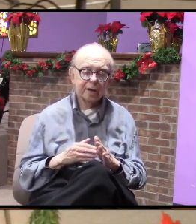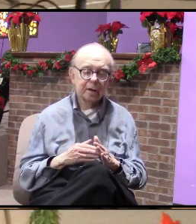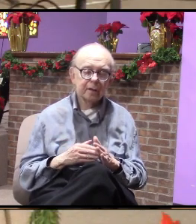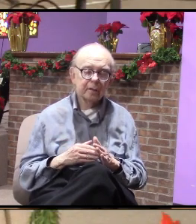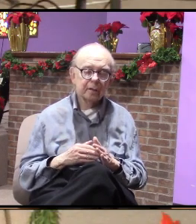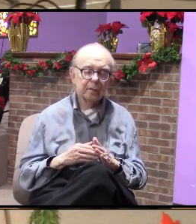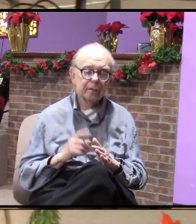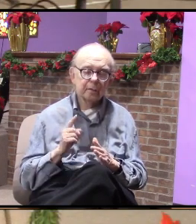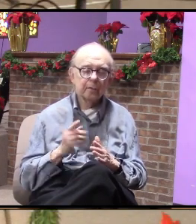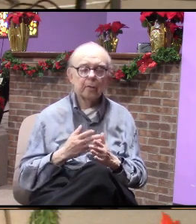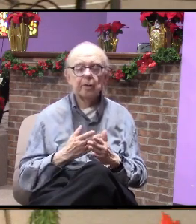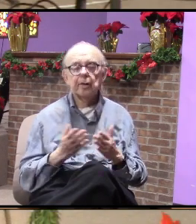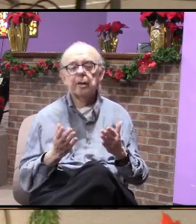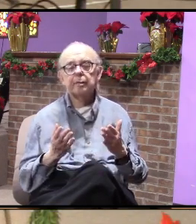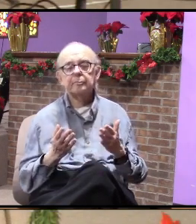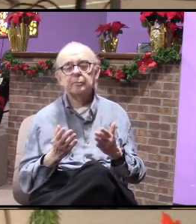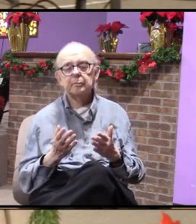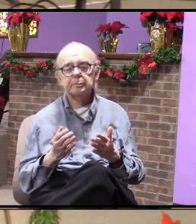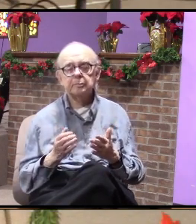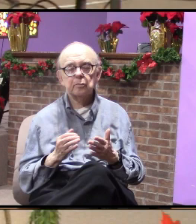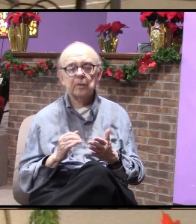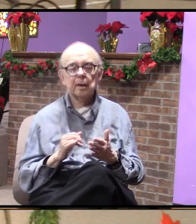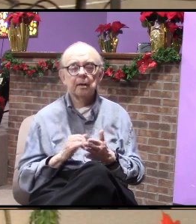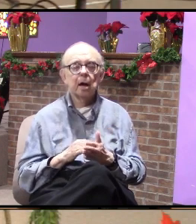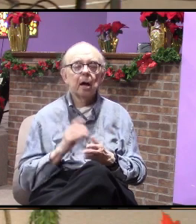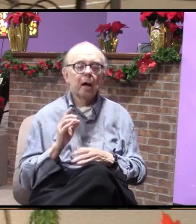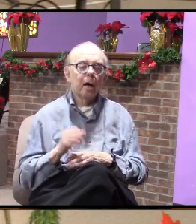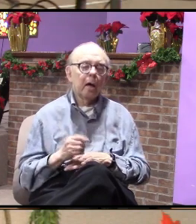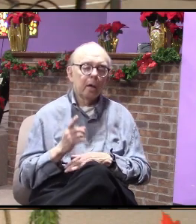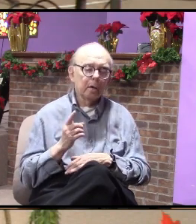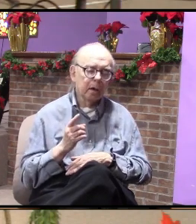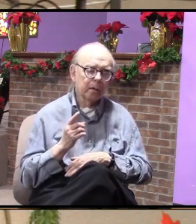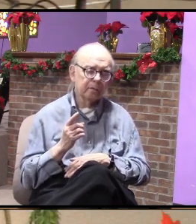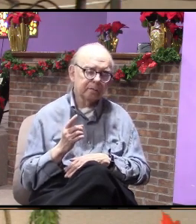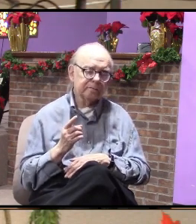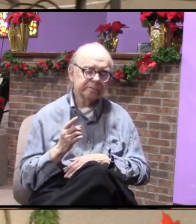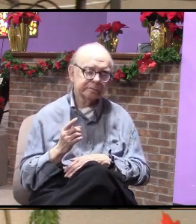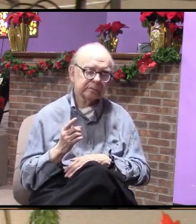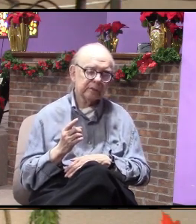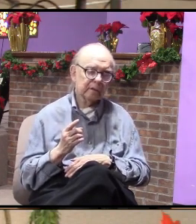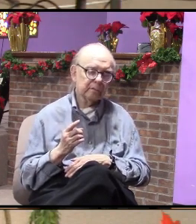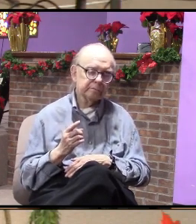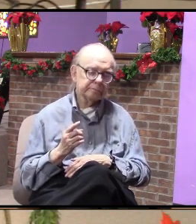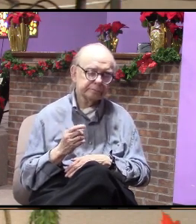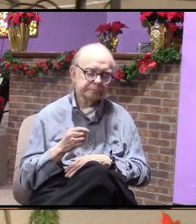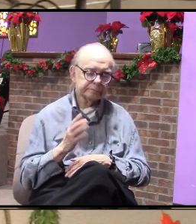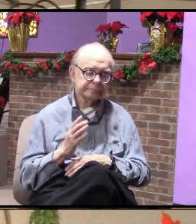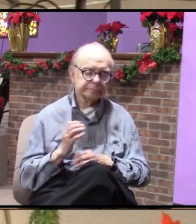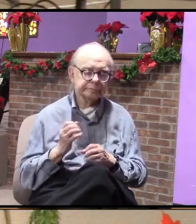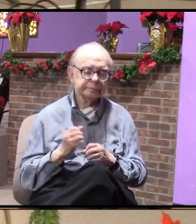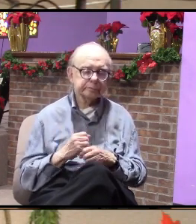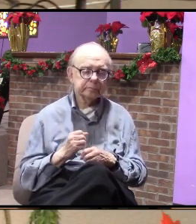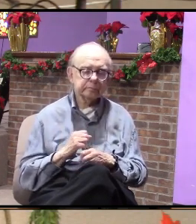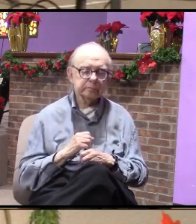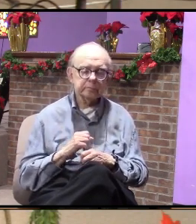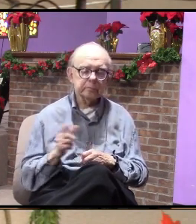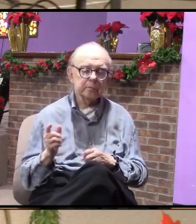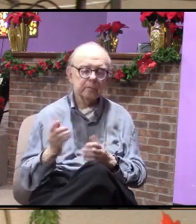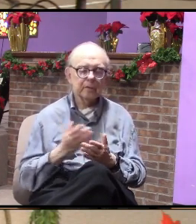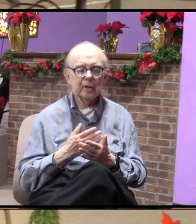And the one thing that we need to understand is God created all of